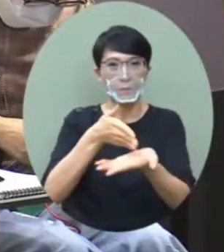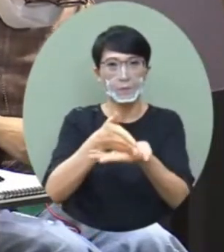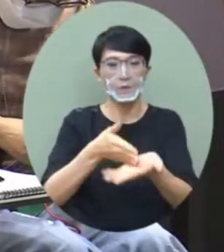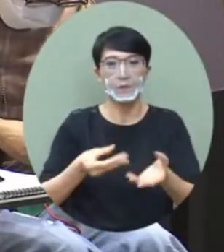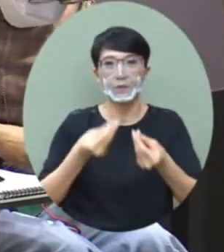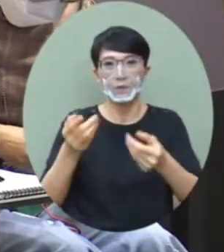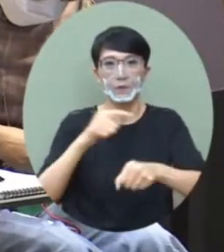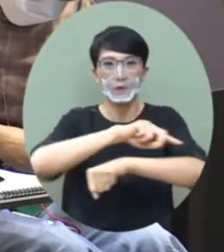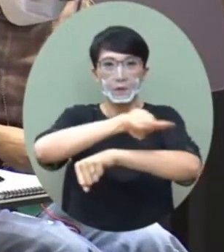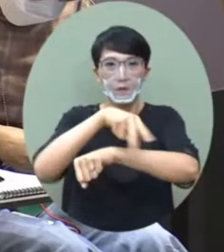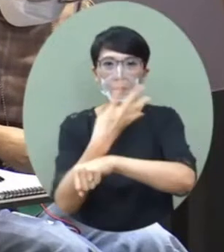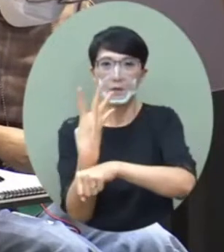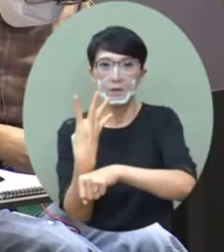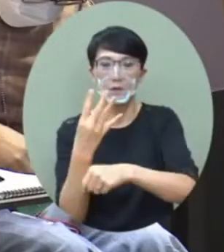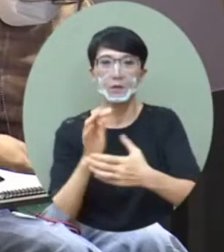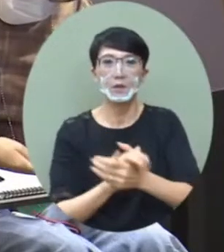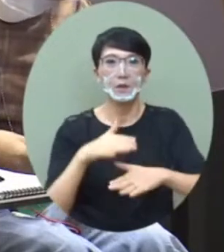found that